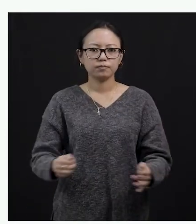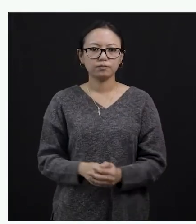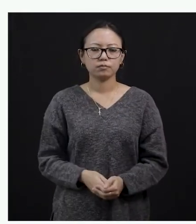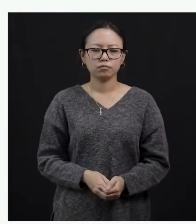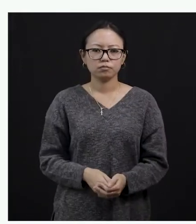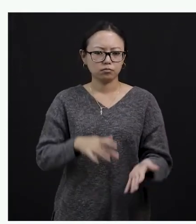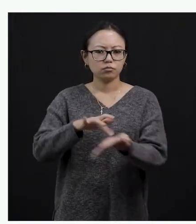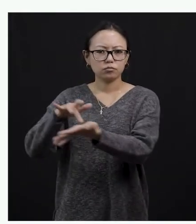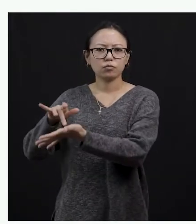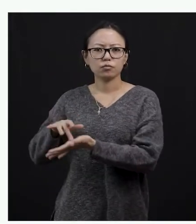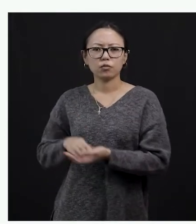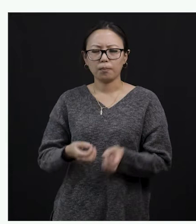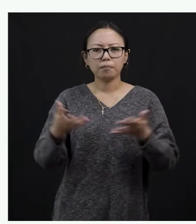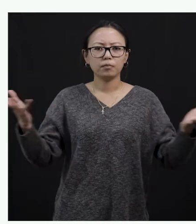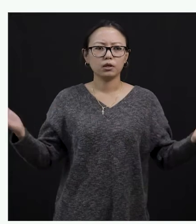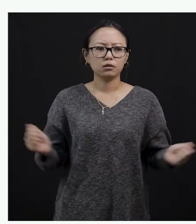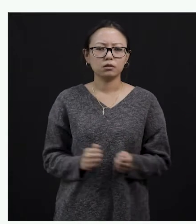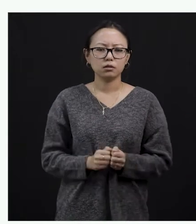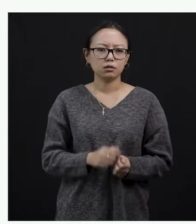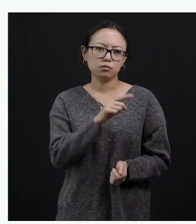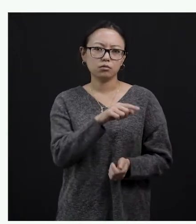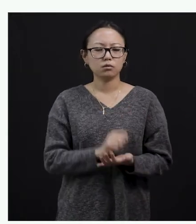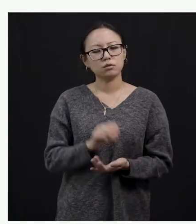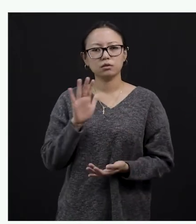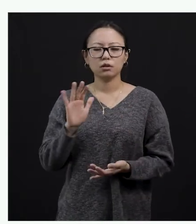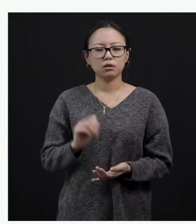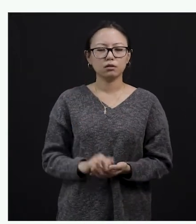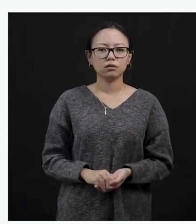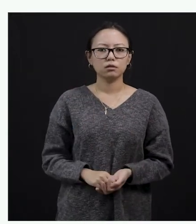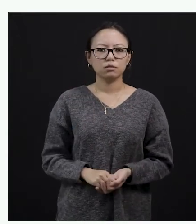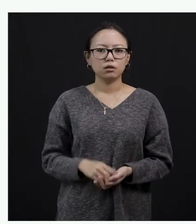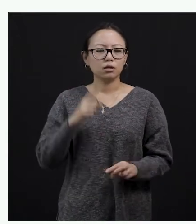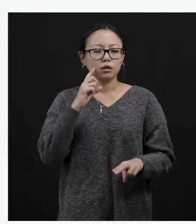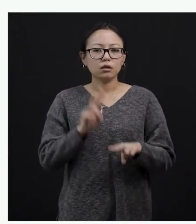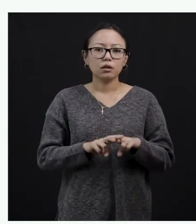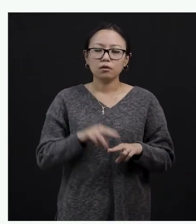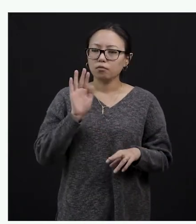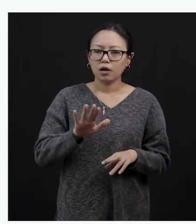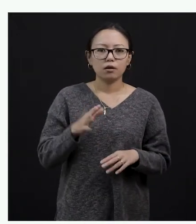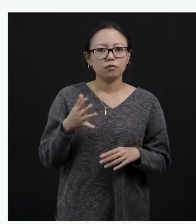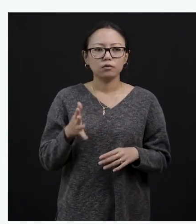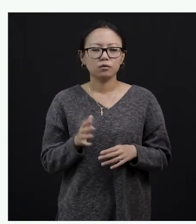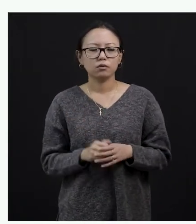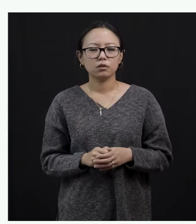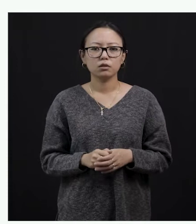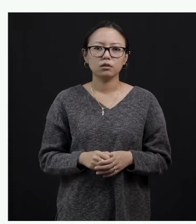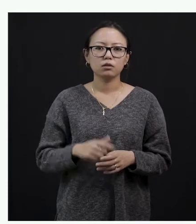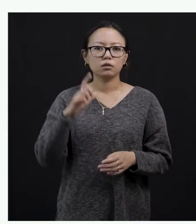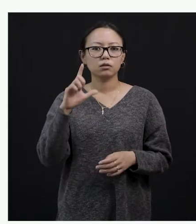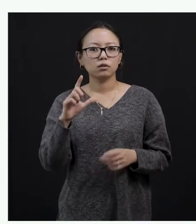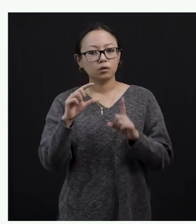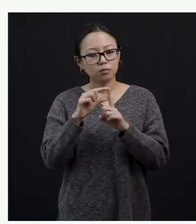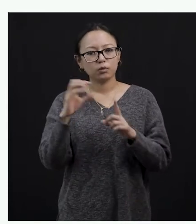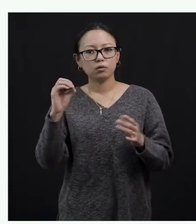your locality, so you can drop there. Or if you don't have a letter box, you can personally go to